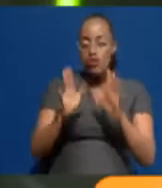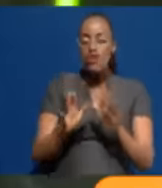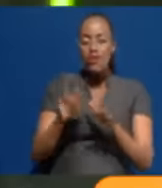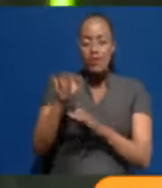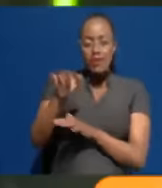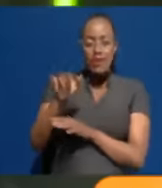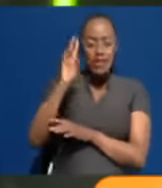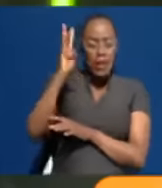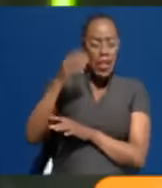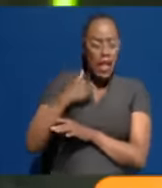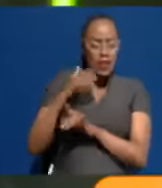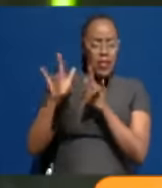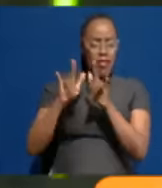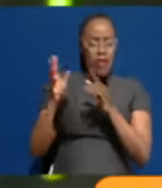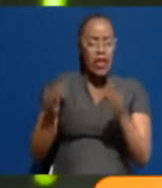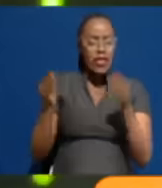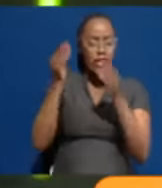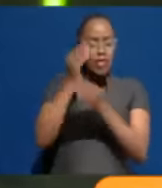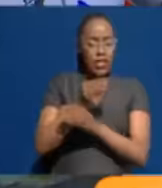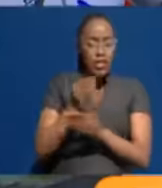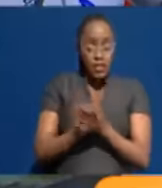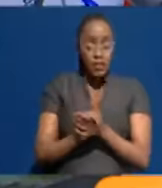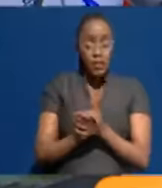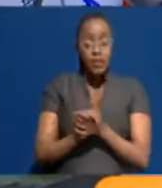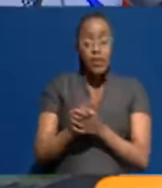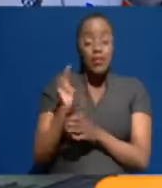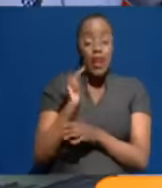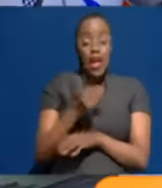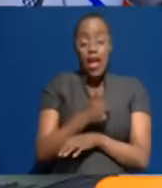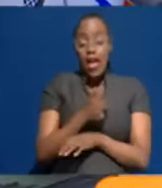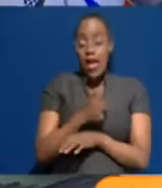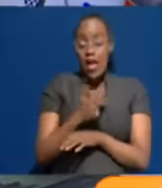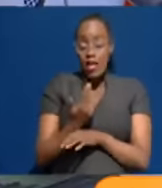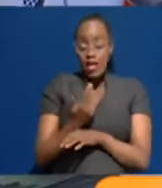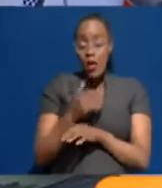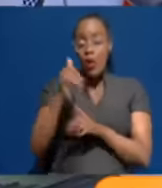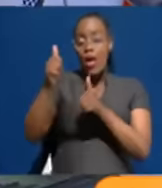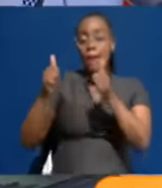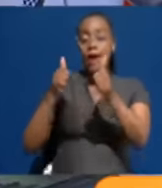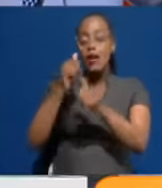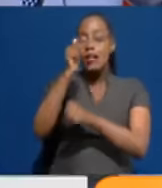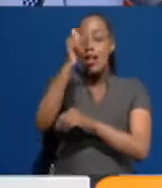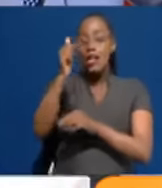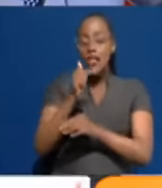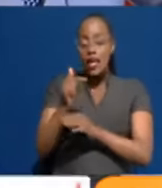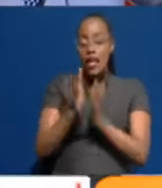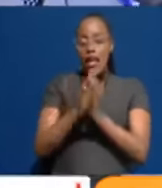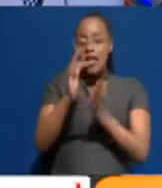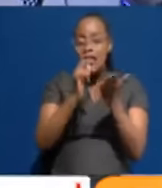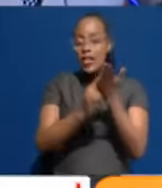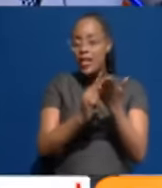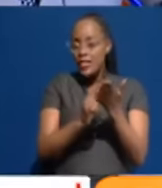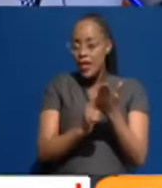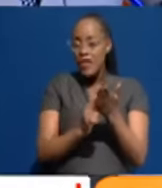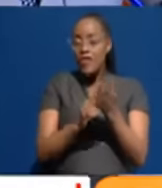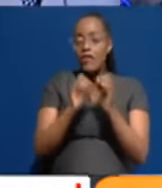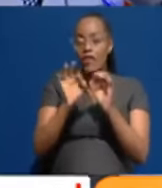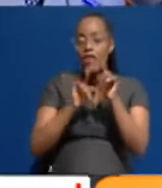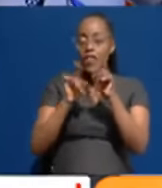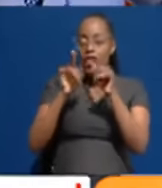for the reduction in foreign exchange. We are well behind Tanzania and Uganda in terms of even